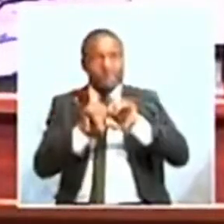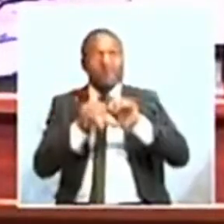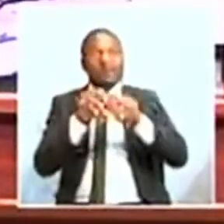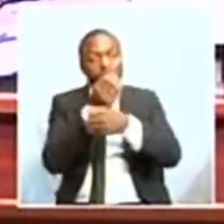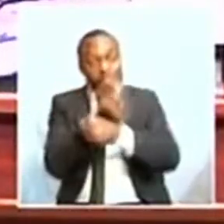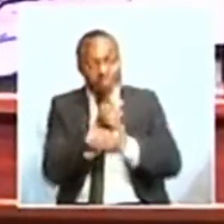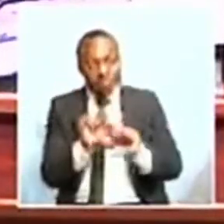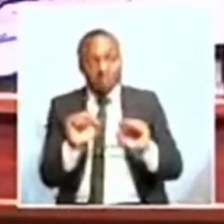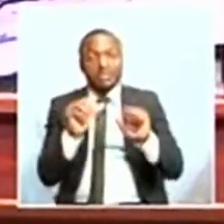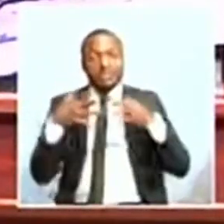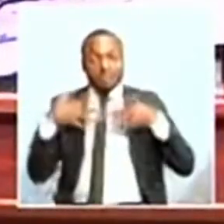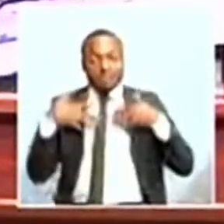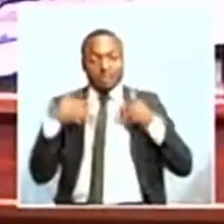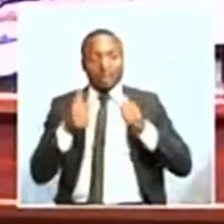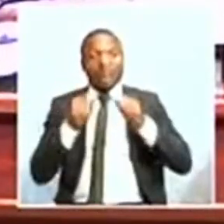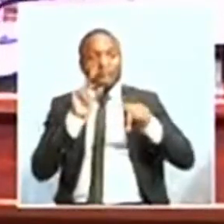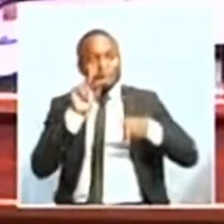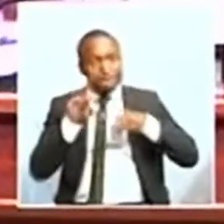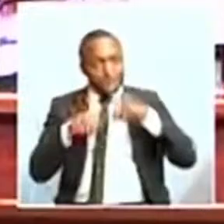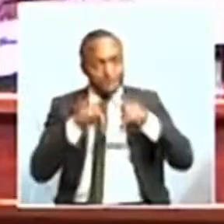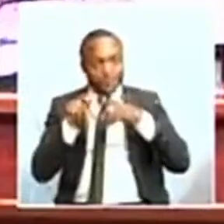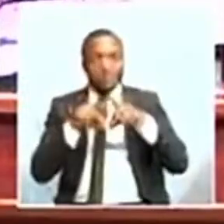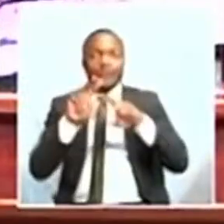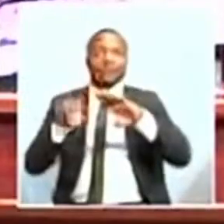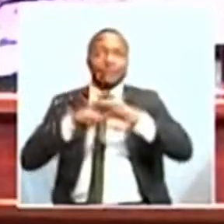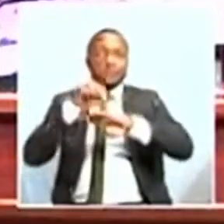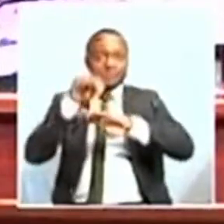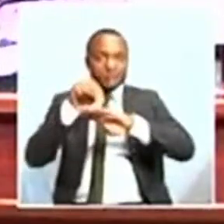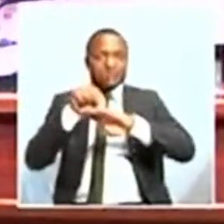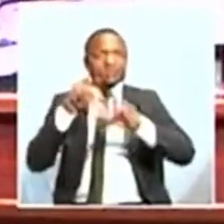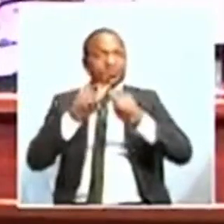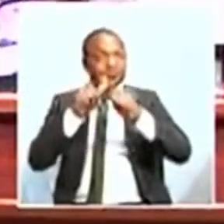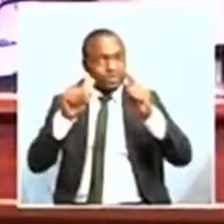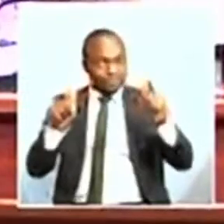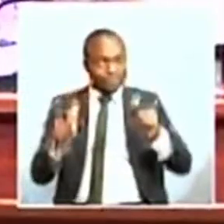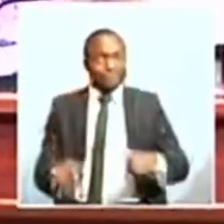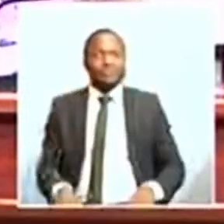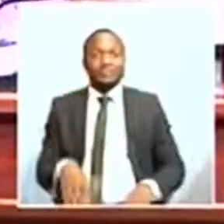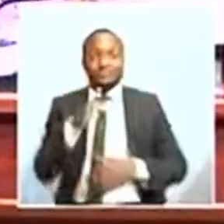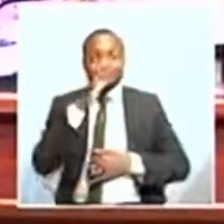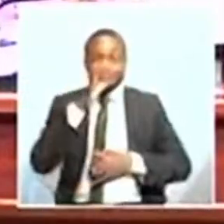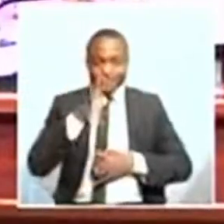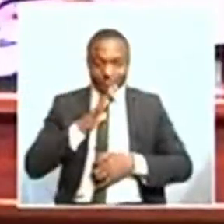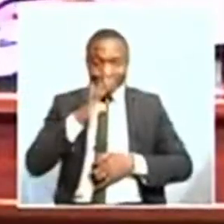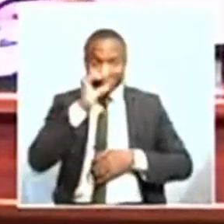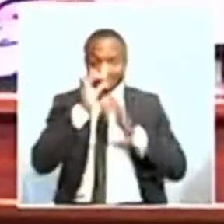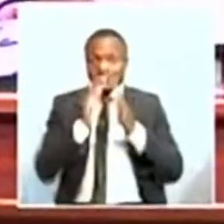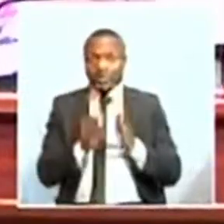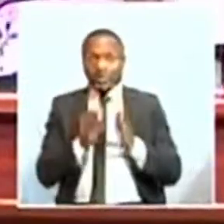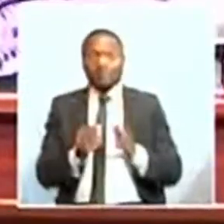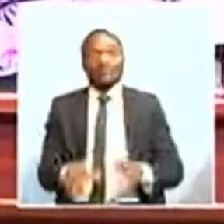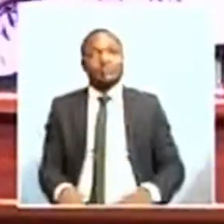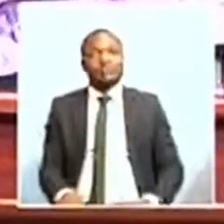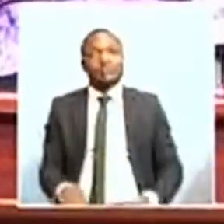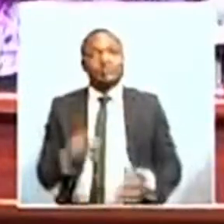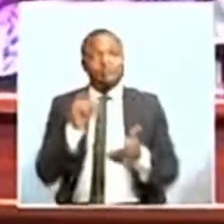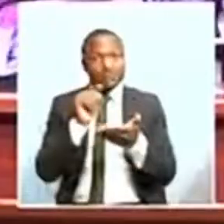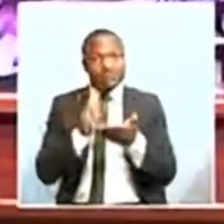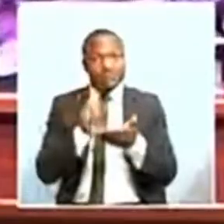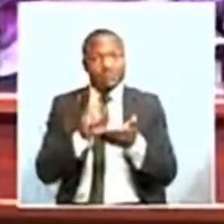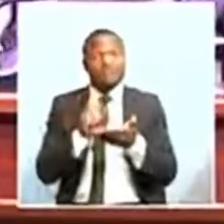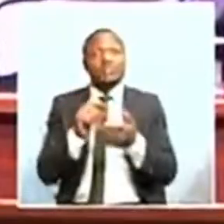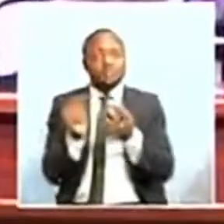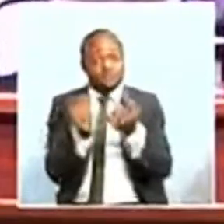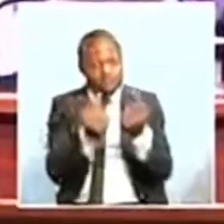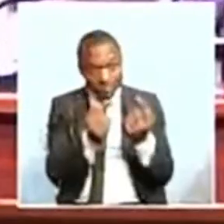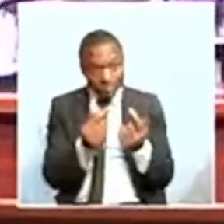the health of our people and the nation at large. Madam Speaker, the index case of mpox